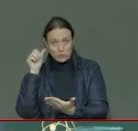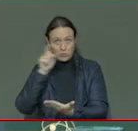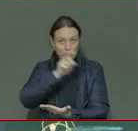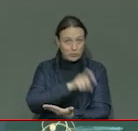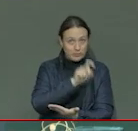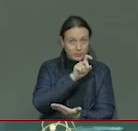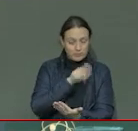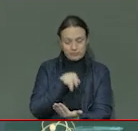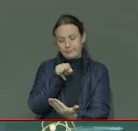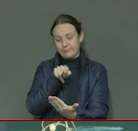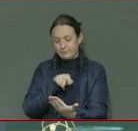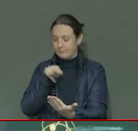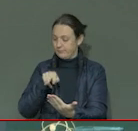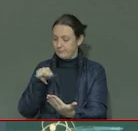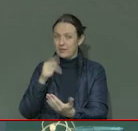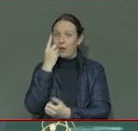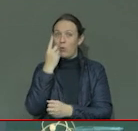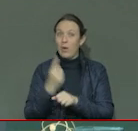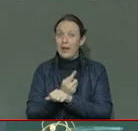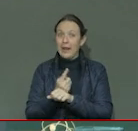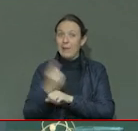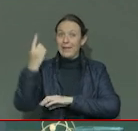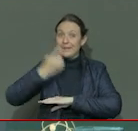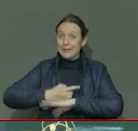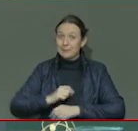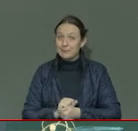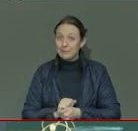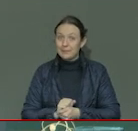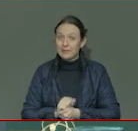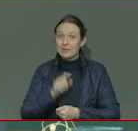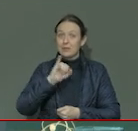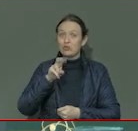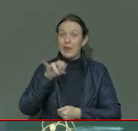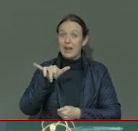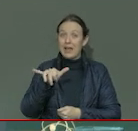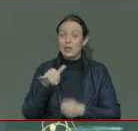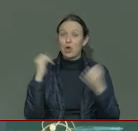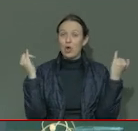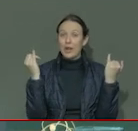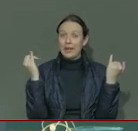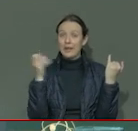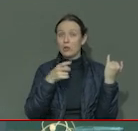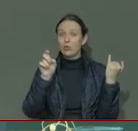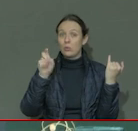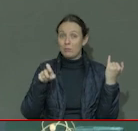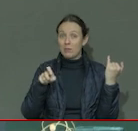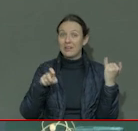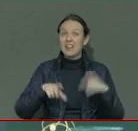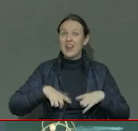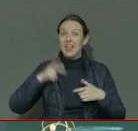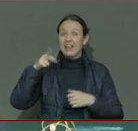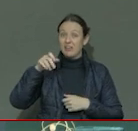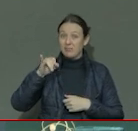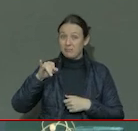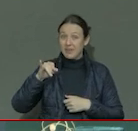listen, just listen for 1 hour a day. And then in your July holiday, you know that you have to read Life of Pi for the